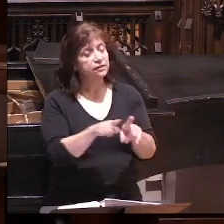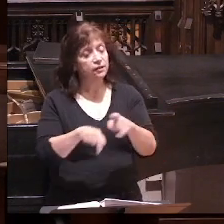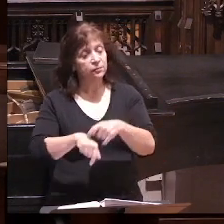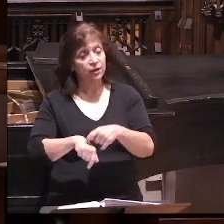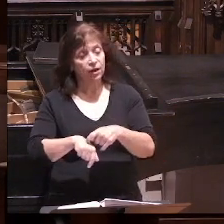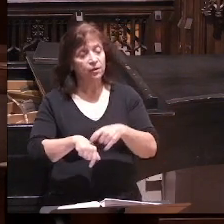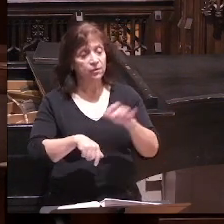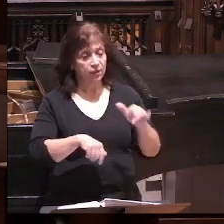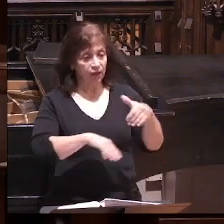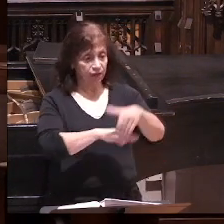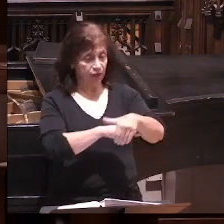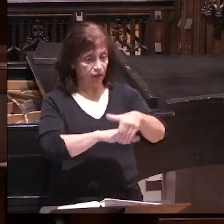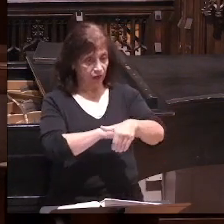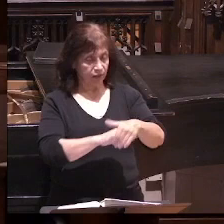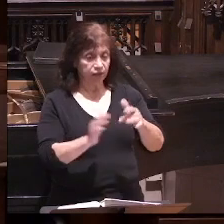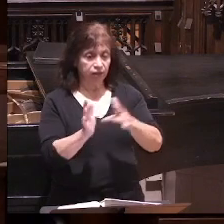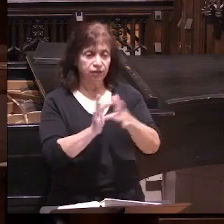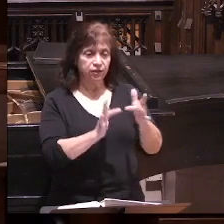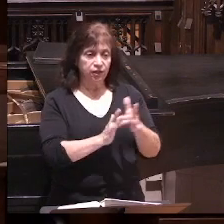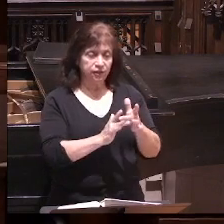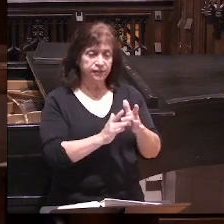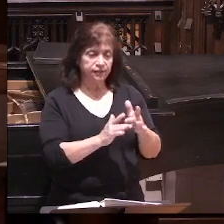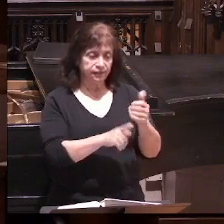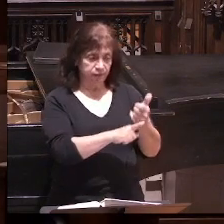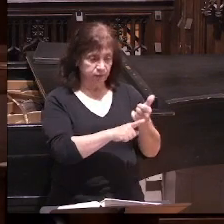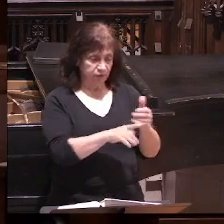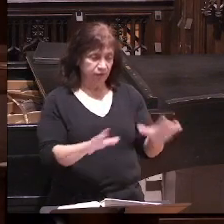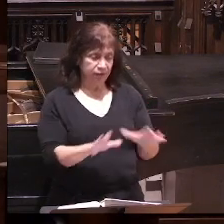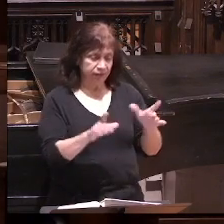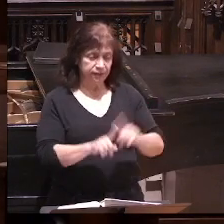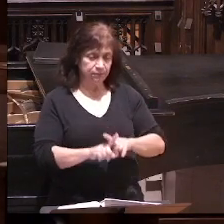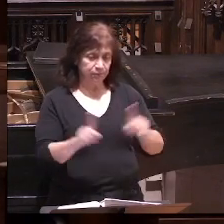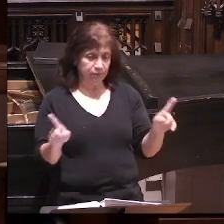that evening, Jesus did something different.